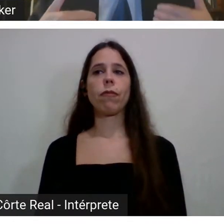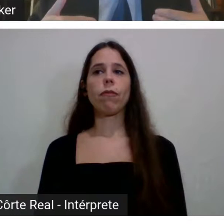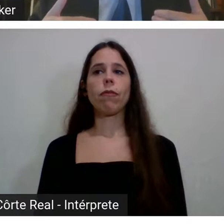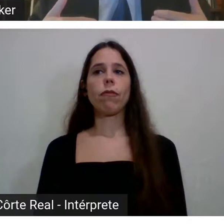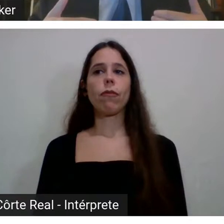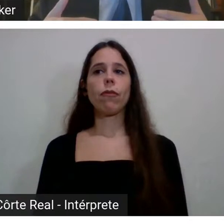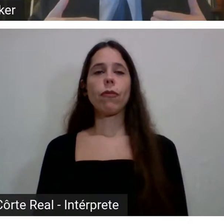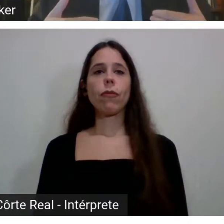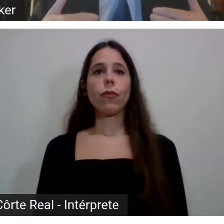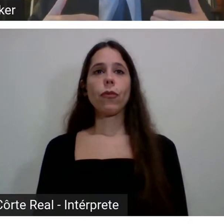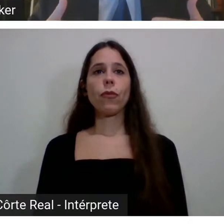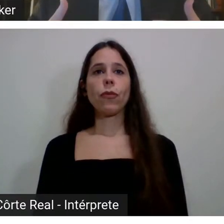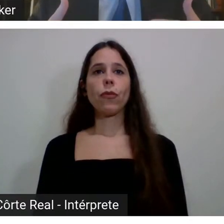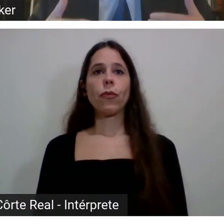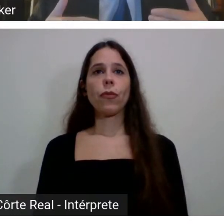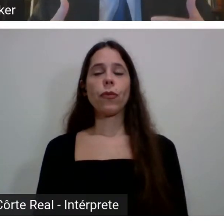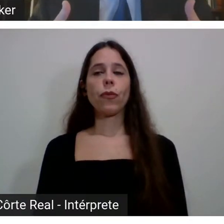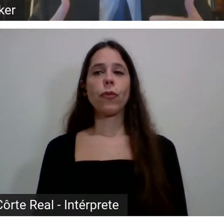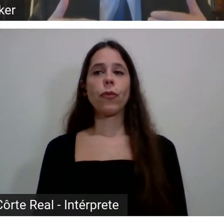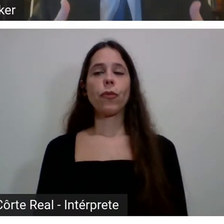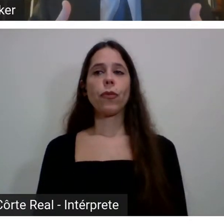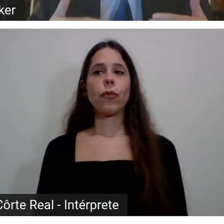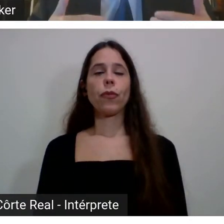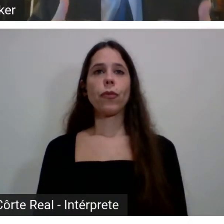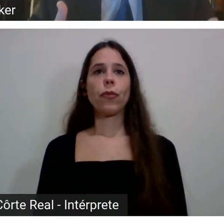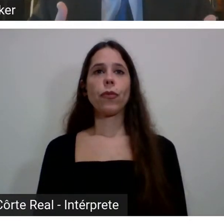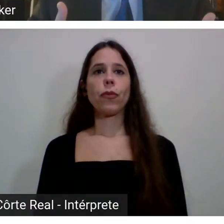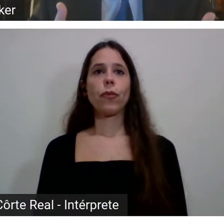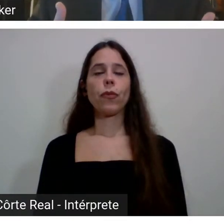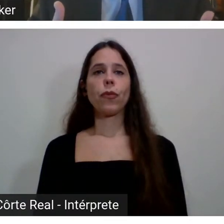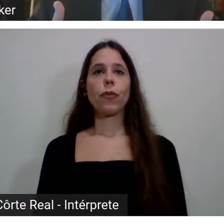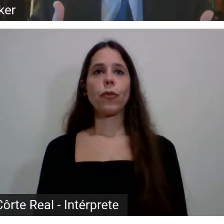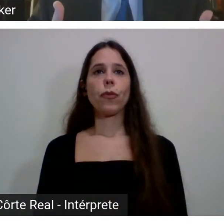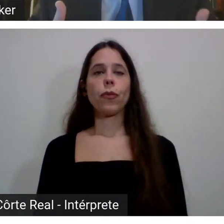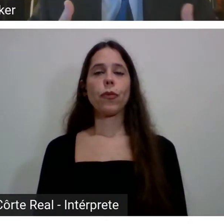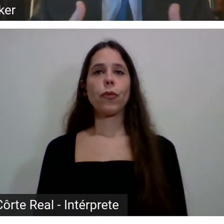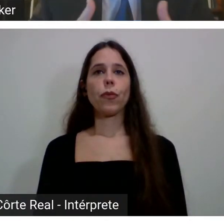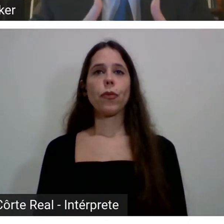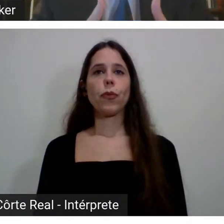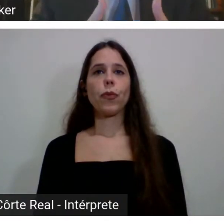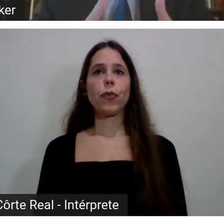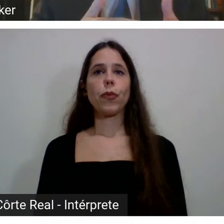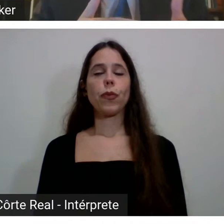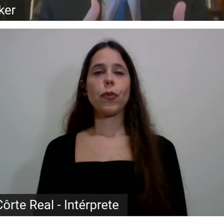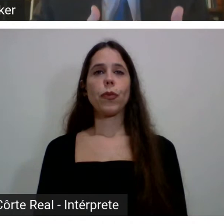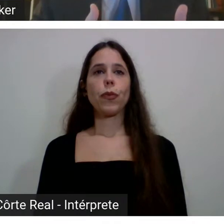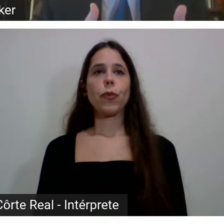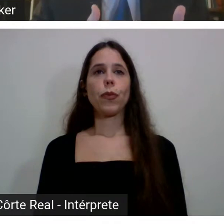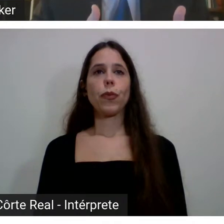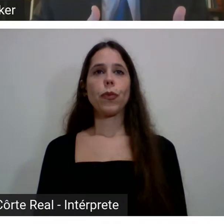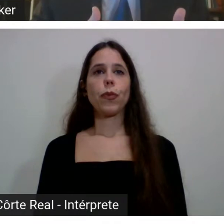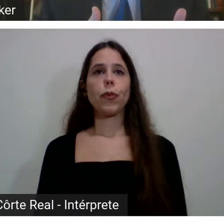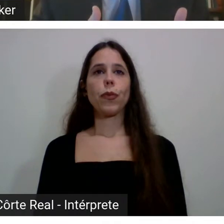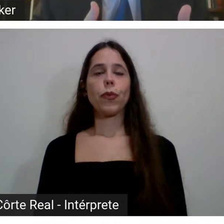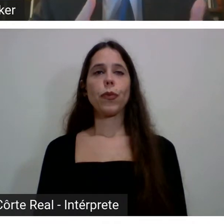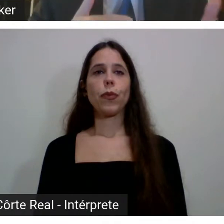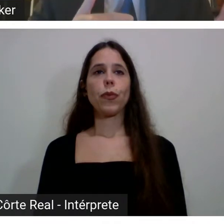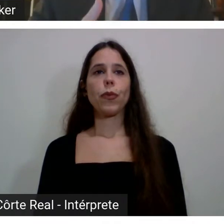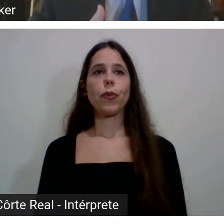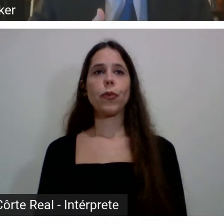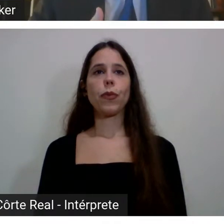our federal government has provided additional stimulus money, which is several times